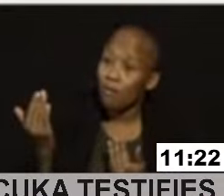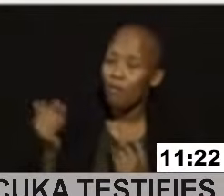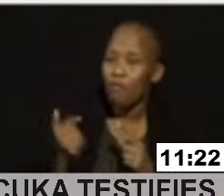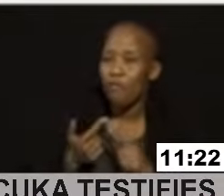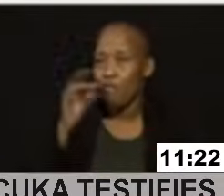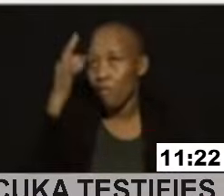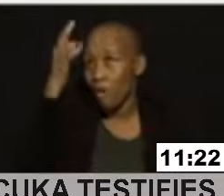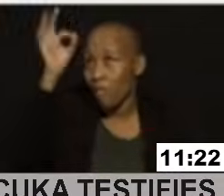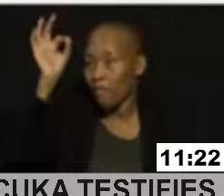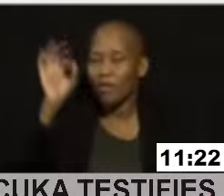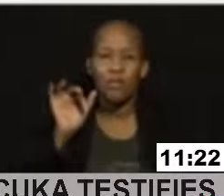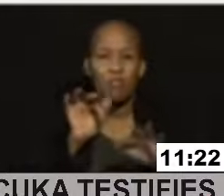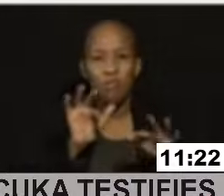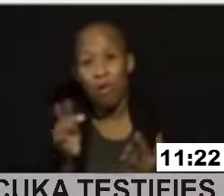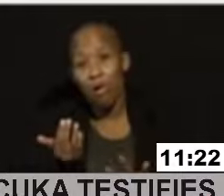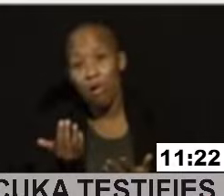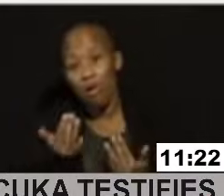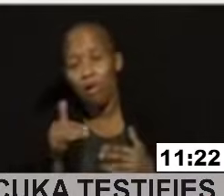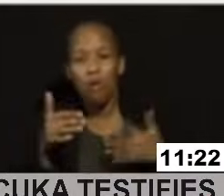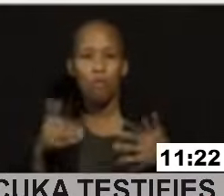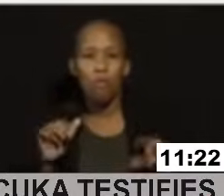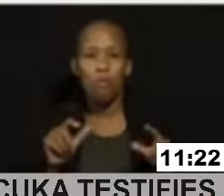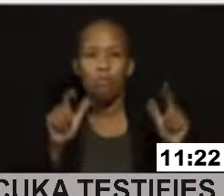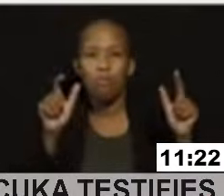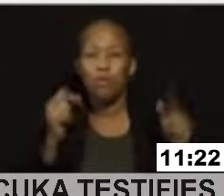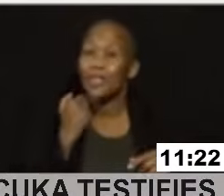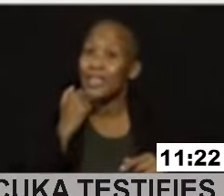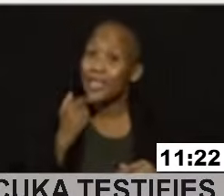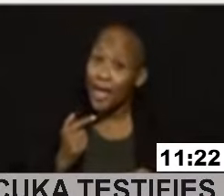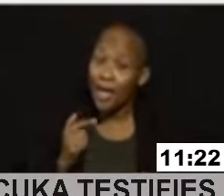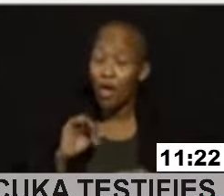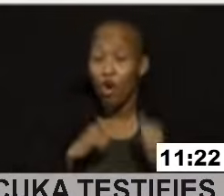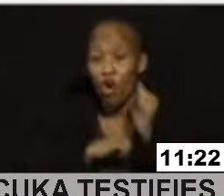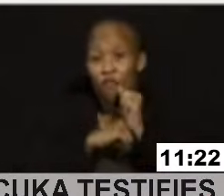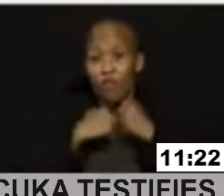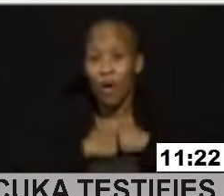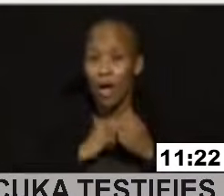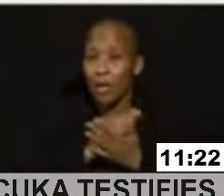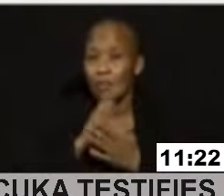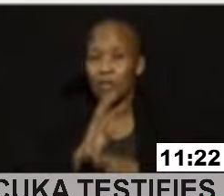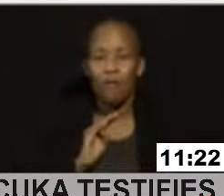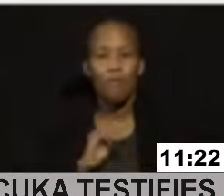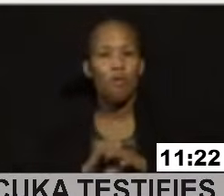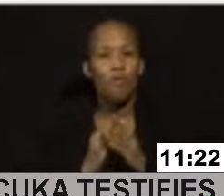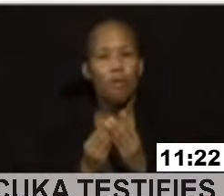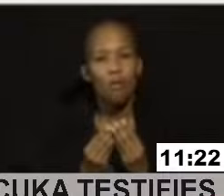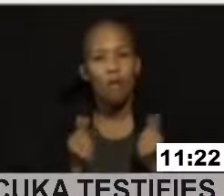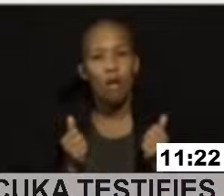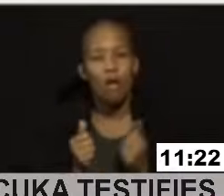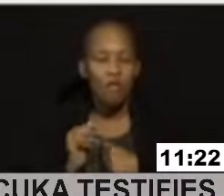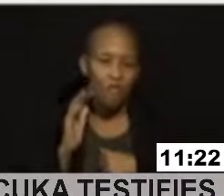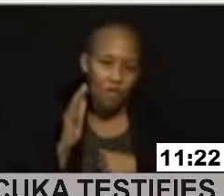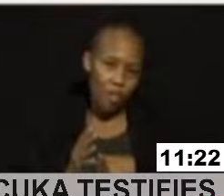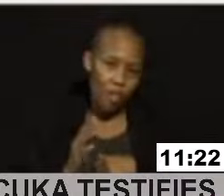that my office will solve some of the problems that were prevailing in the country at the